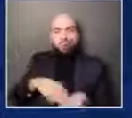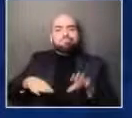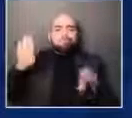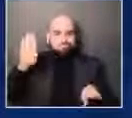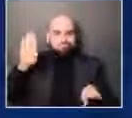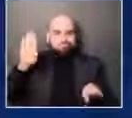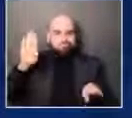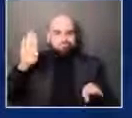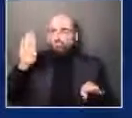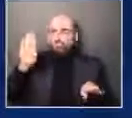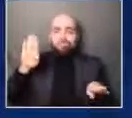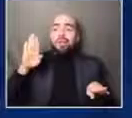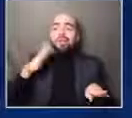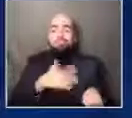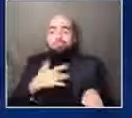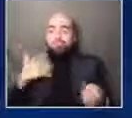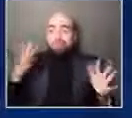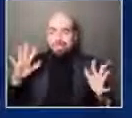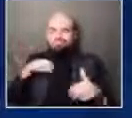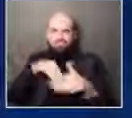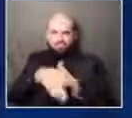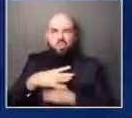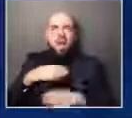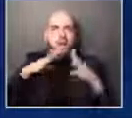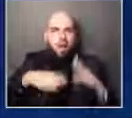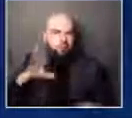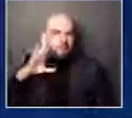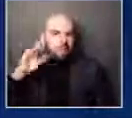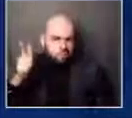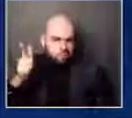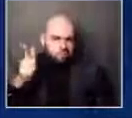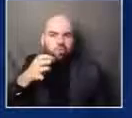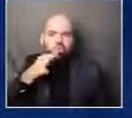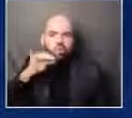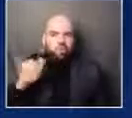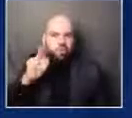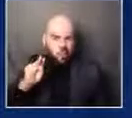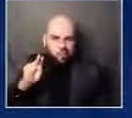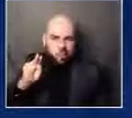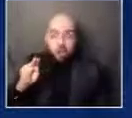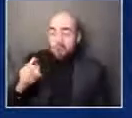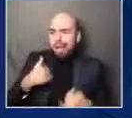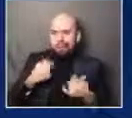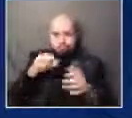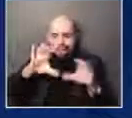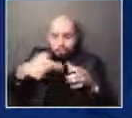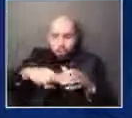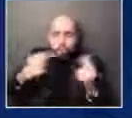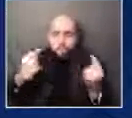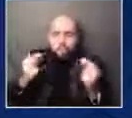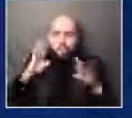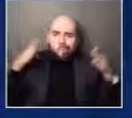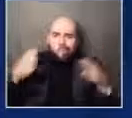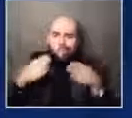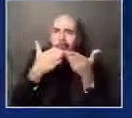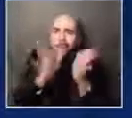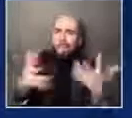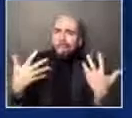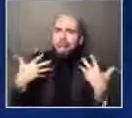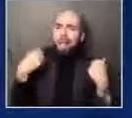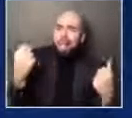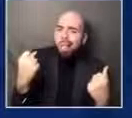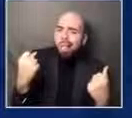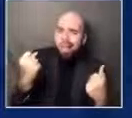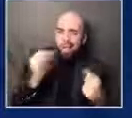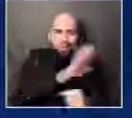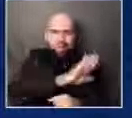this bring additional important perspectives on public health and expertise throughout the transition. This